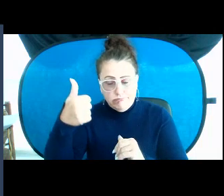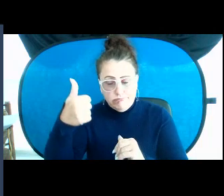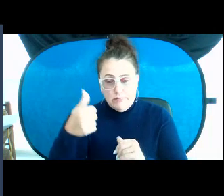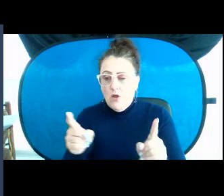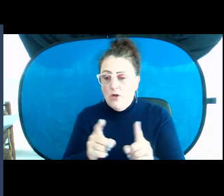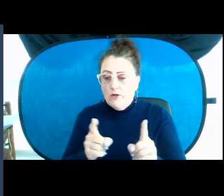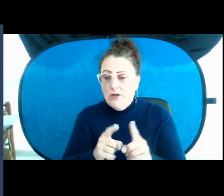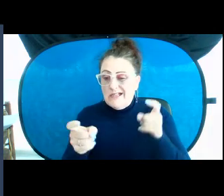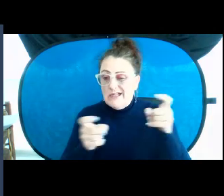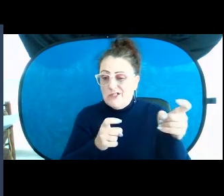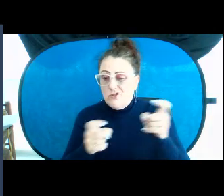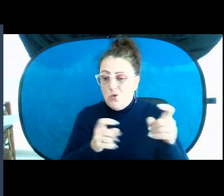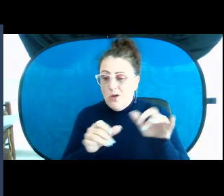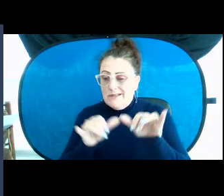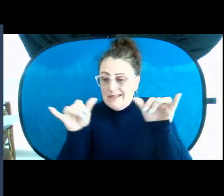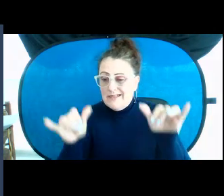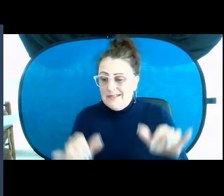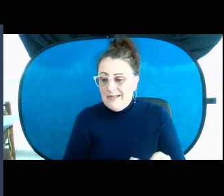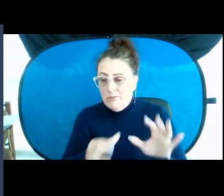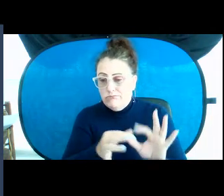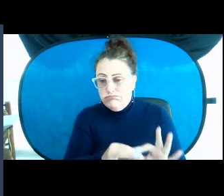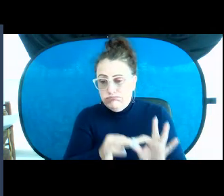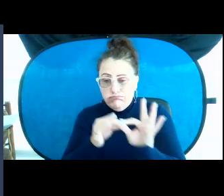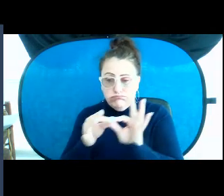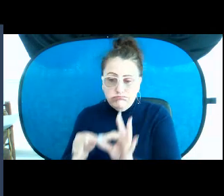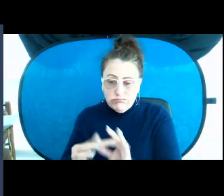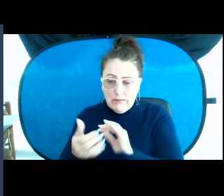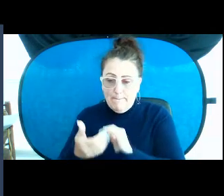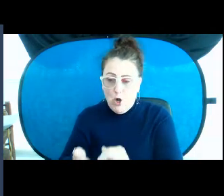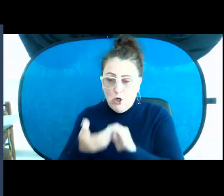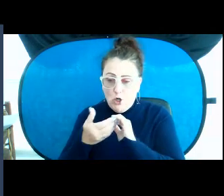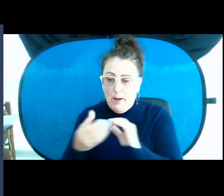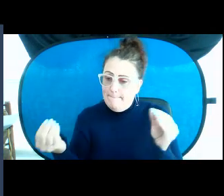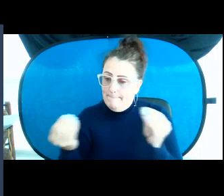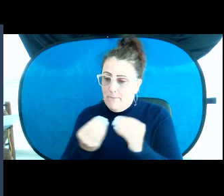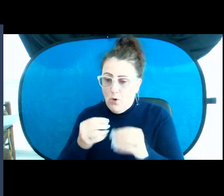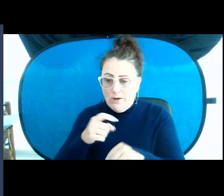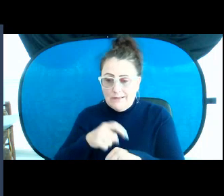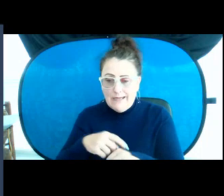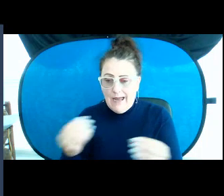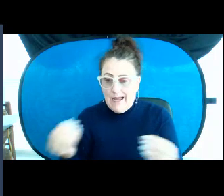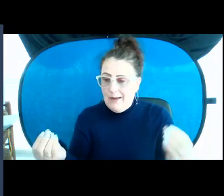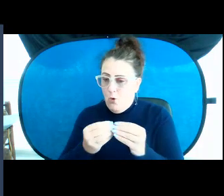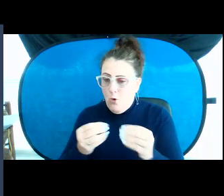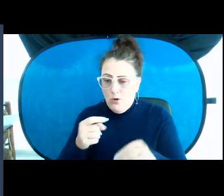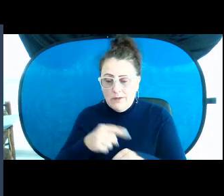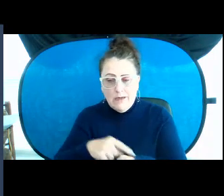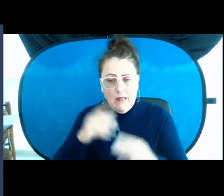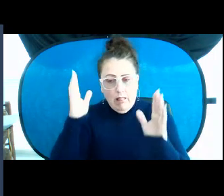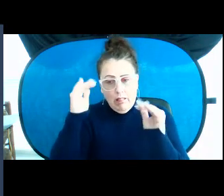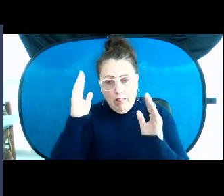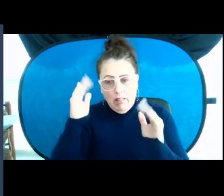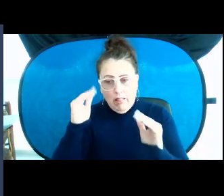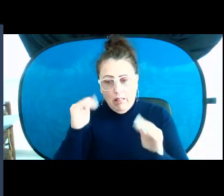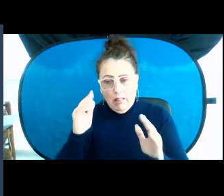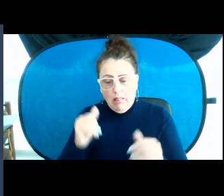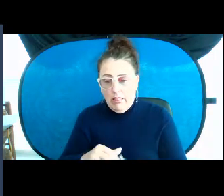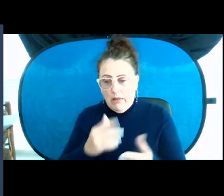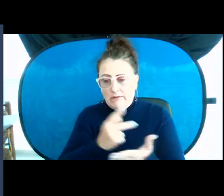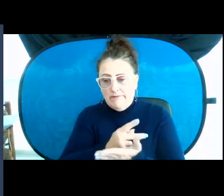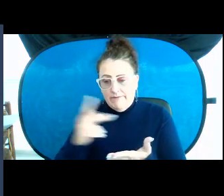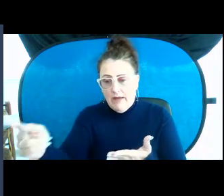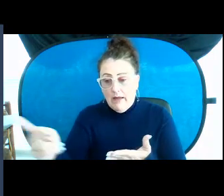control system and coordination across partners require additional time not originally anticipated. If approved, this amendment would